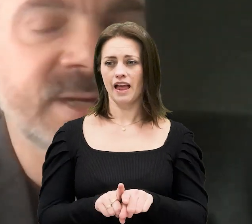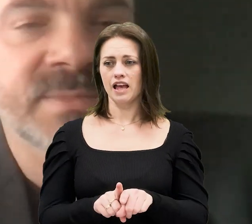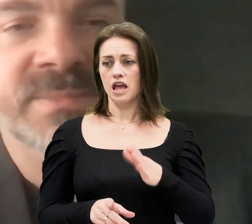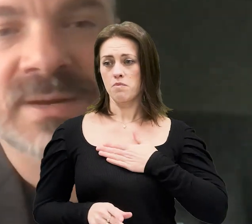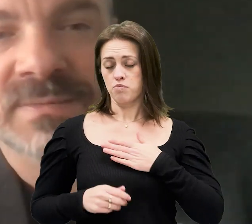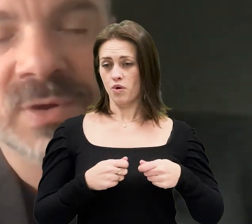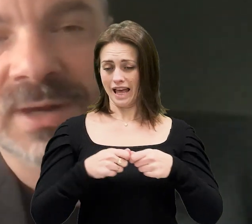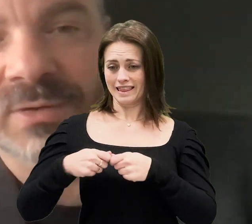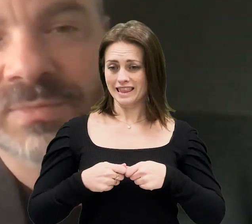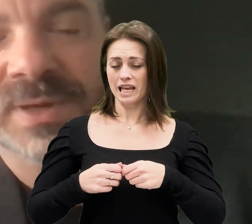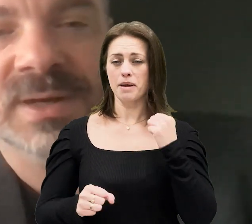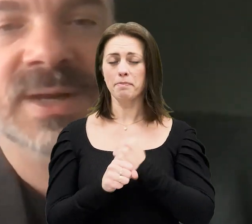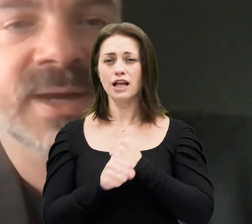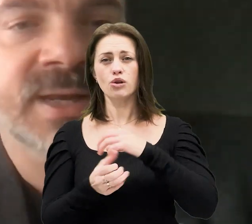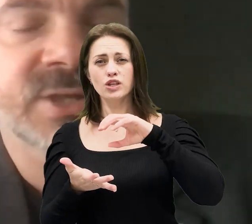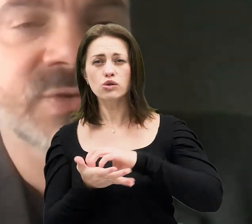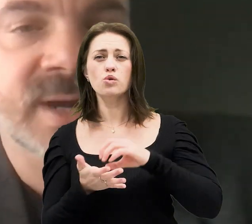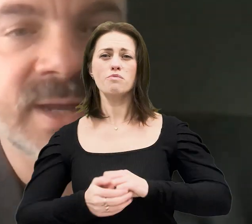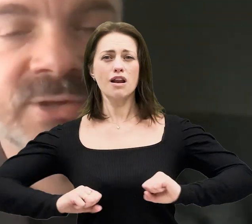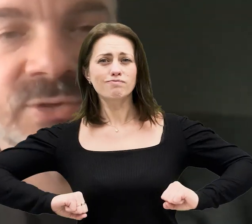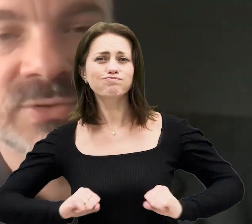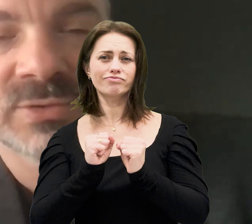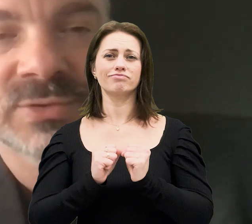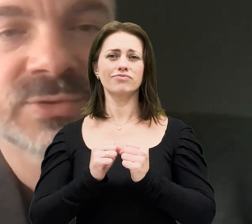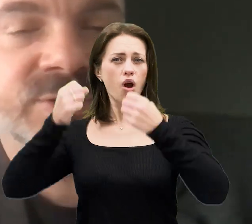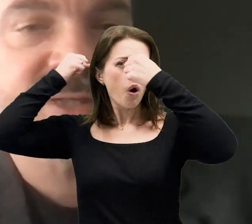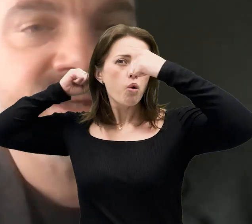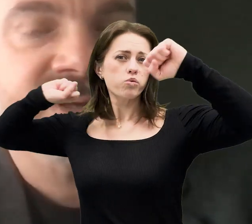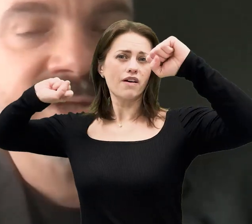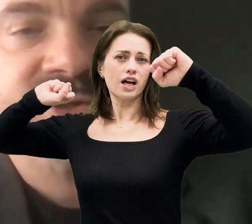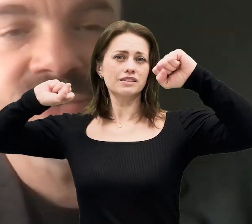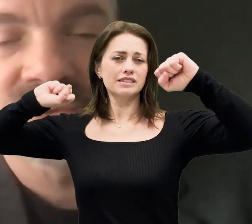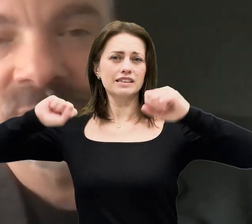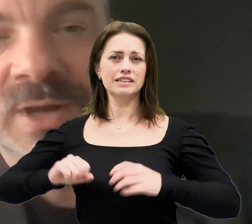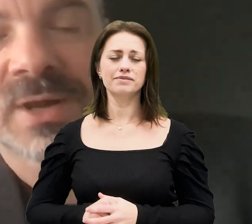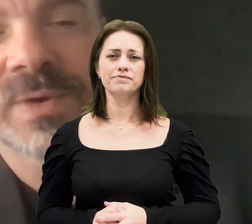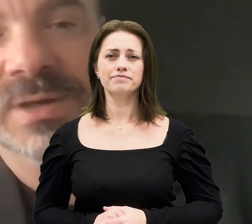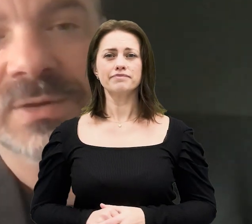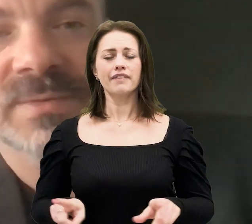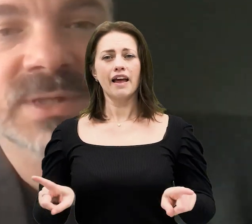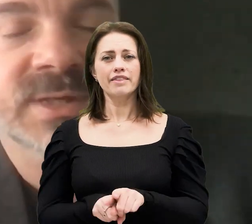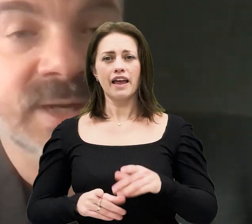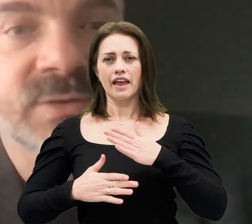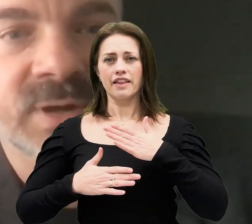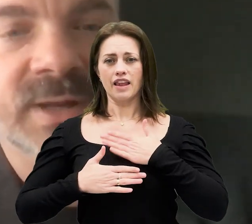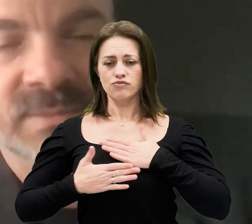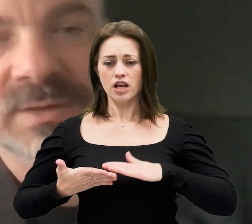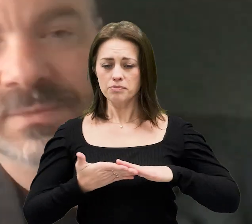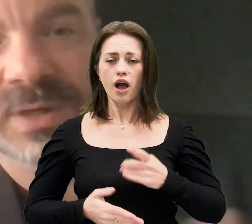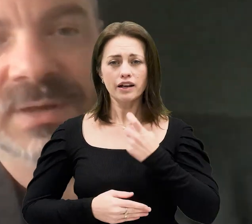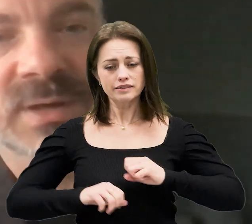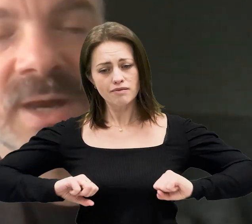my team, my working group, and I trying to establish, to do within the university, and not